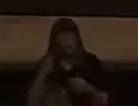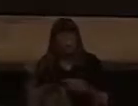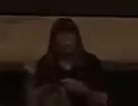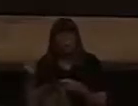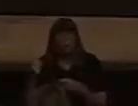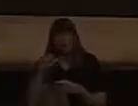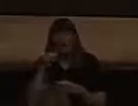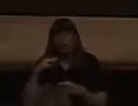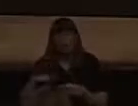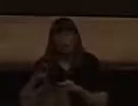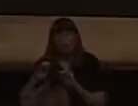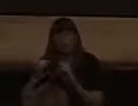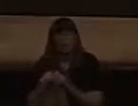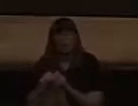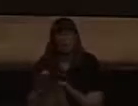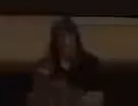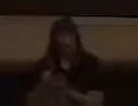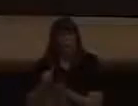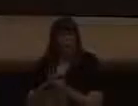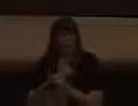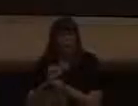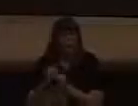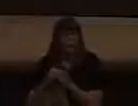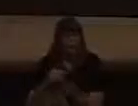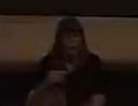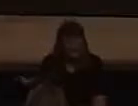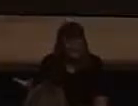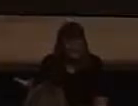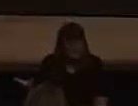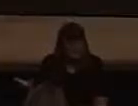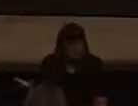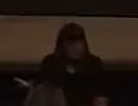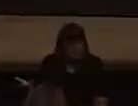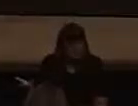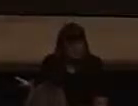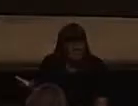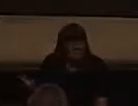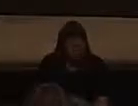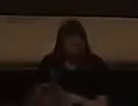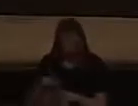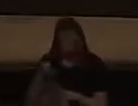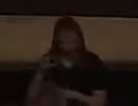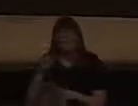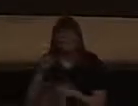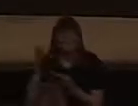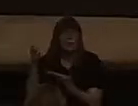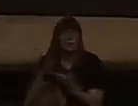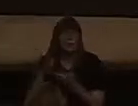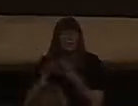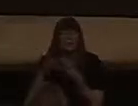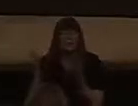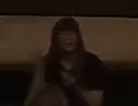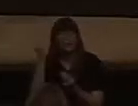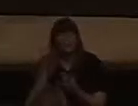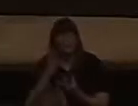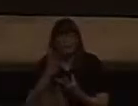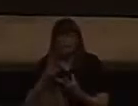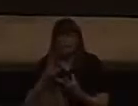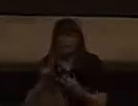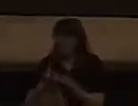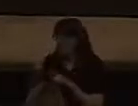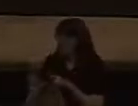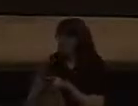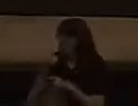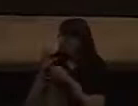nonprofit organizations out there who would love to work with us, and they can bring just tons of information, just as you were